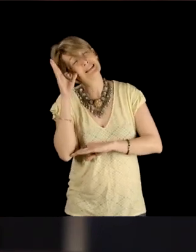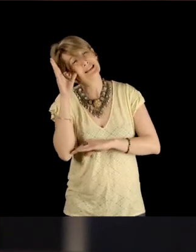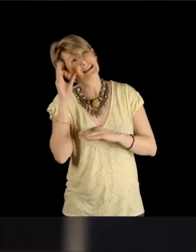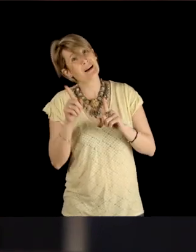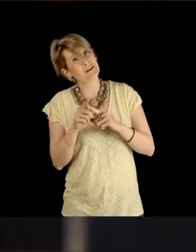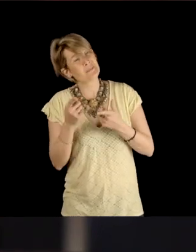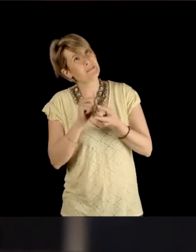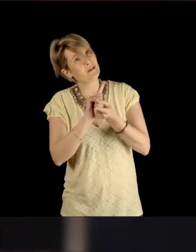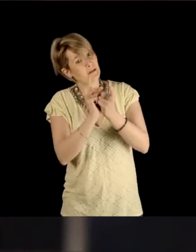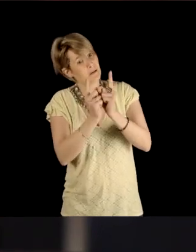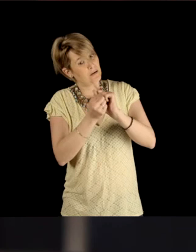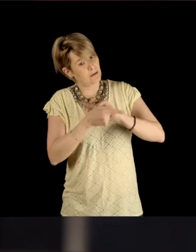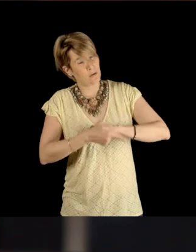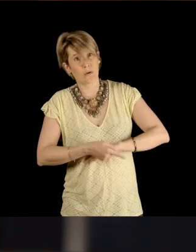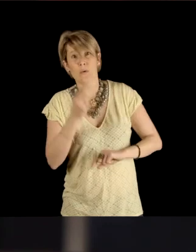being.